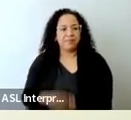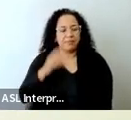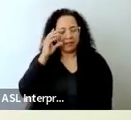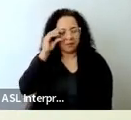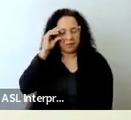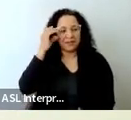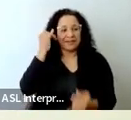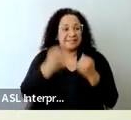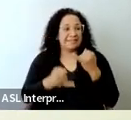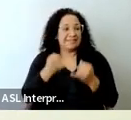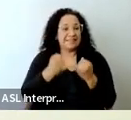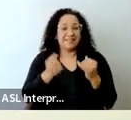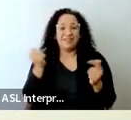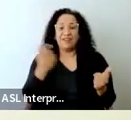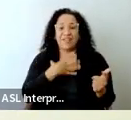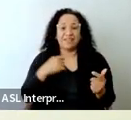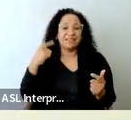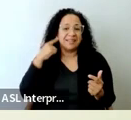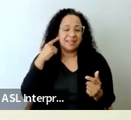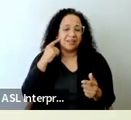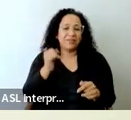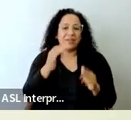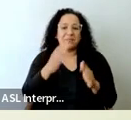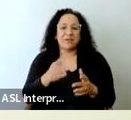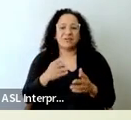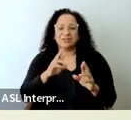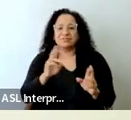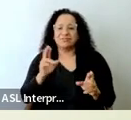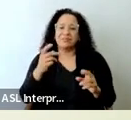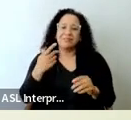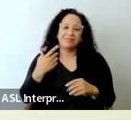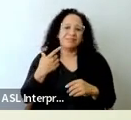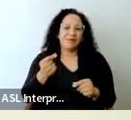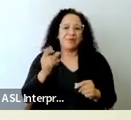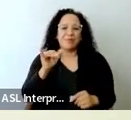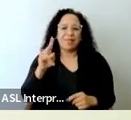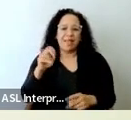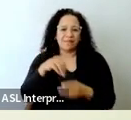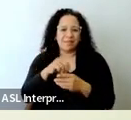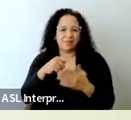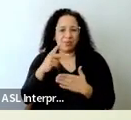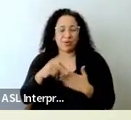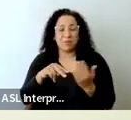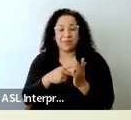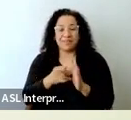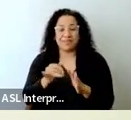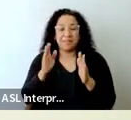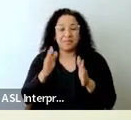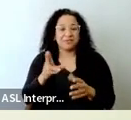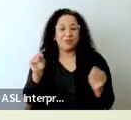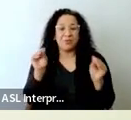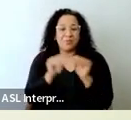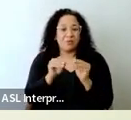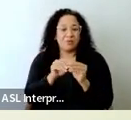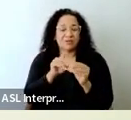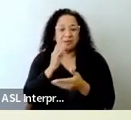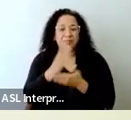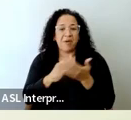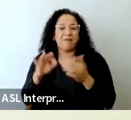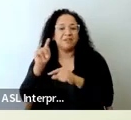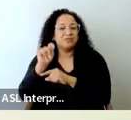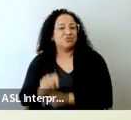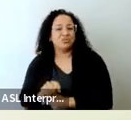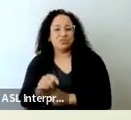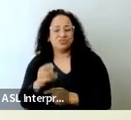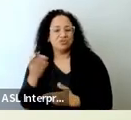Lastly, what everyone likes to hear is that a participant has gone live in the program. This means the participant no longer is part of the traditional